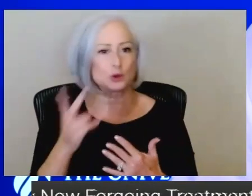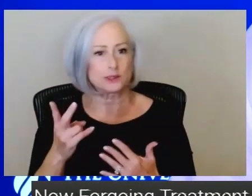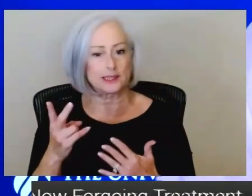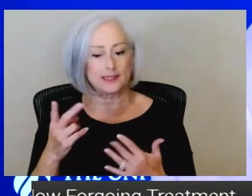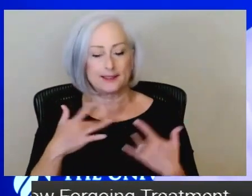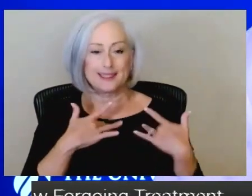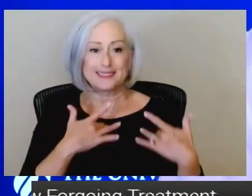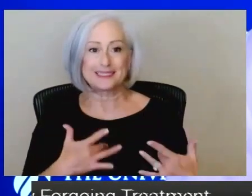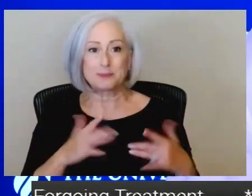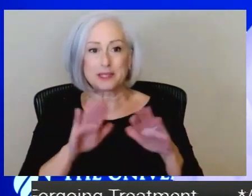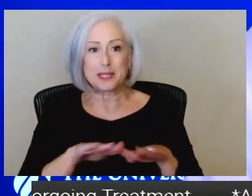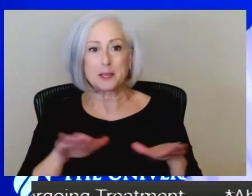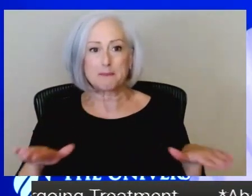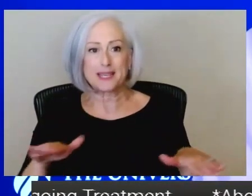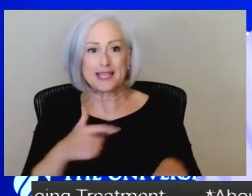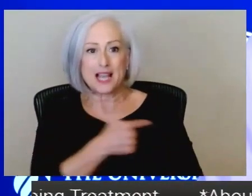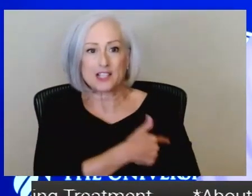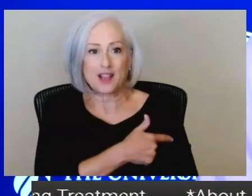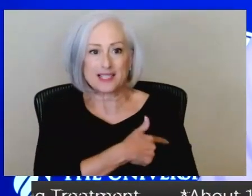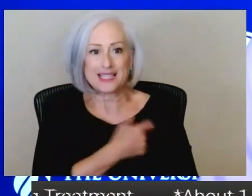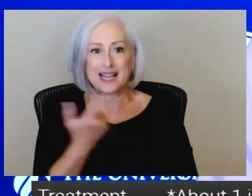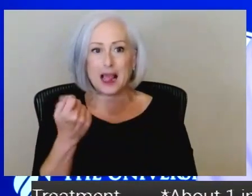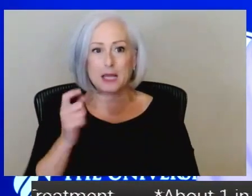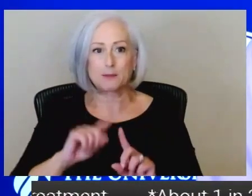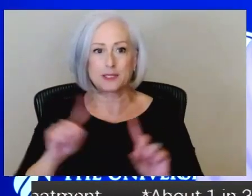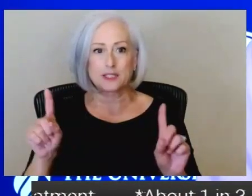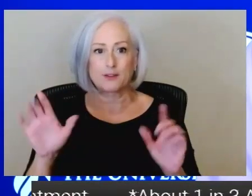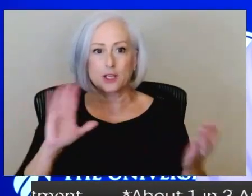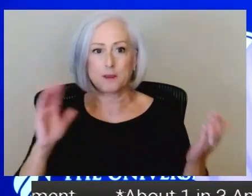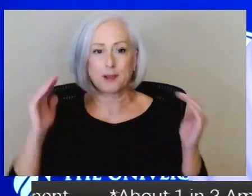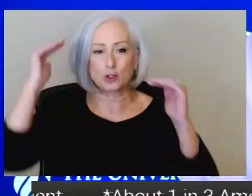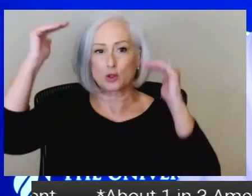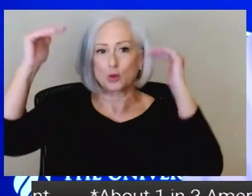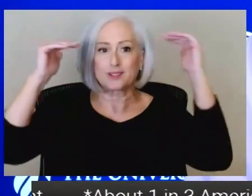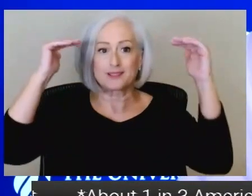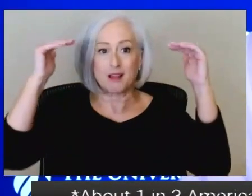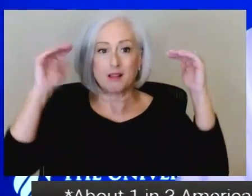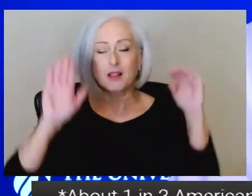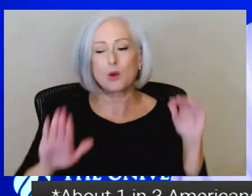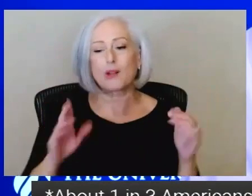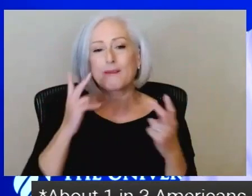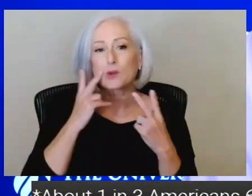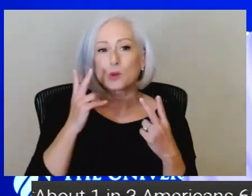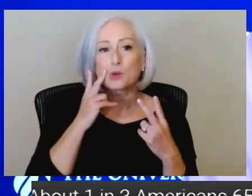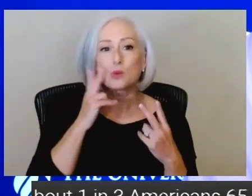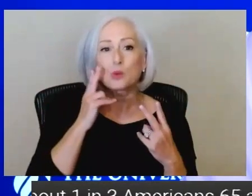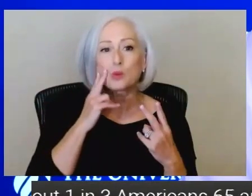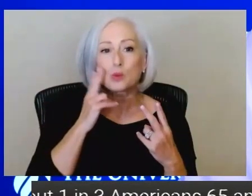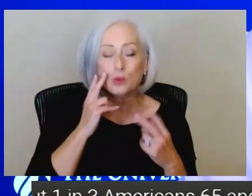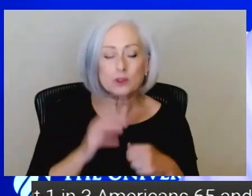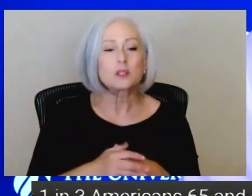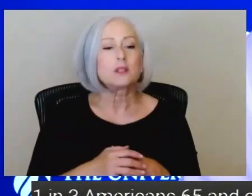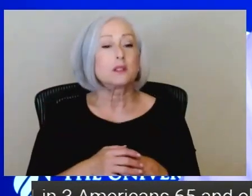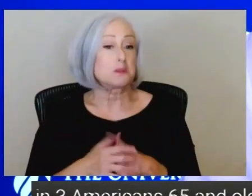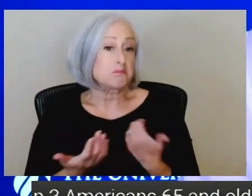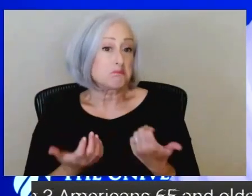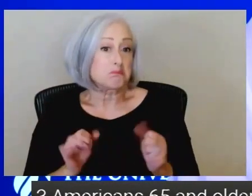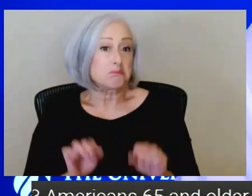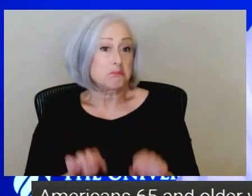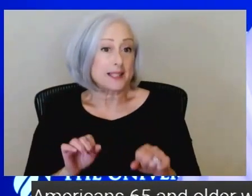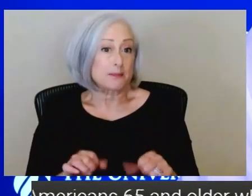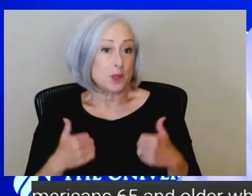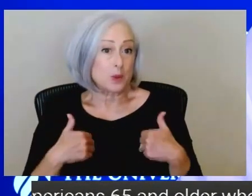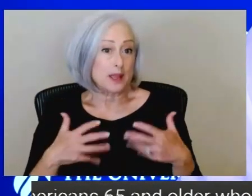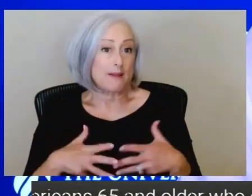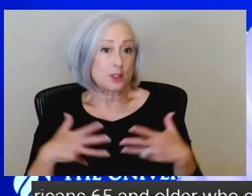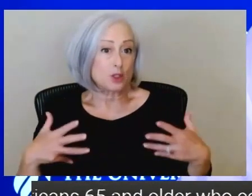pediatric vaccine dosing has been a little bit different than the adult. So I think we just have to wait and see. There is that possibility, since we have so much data about